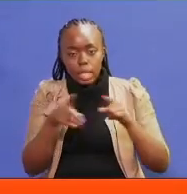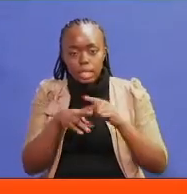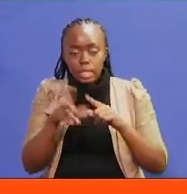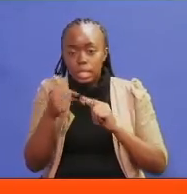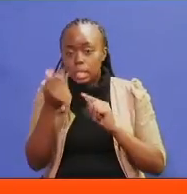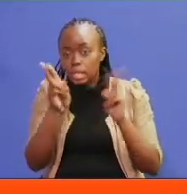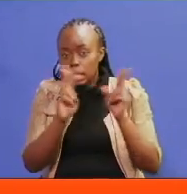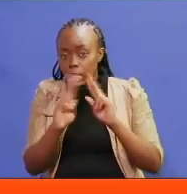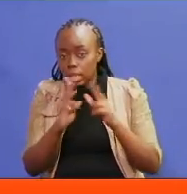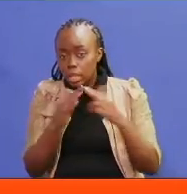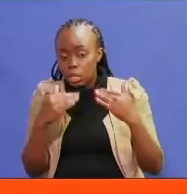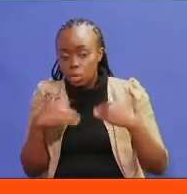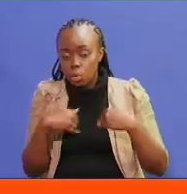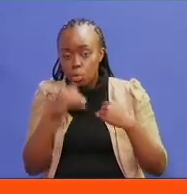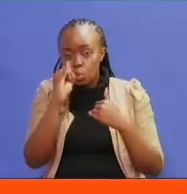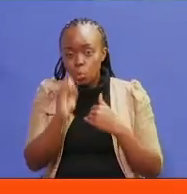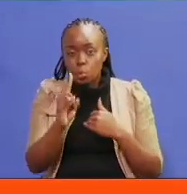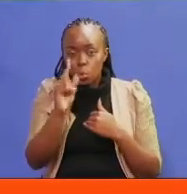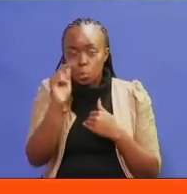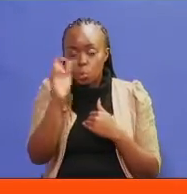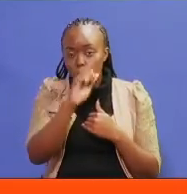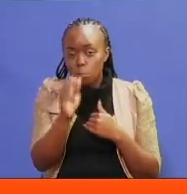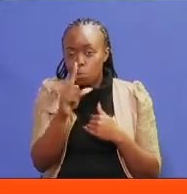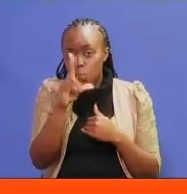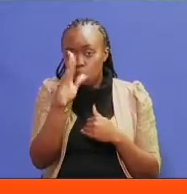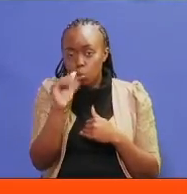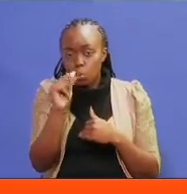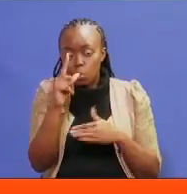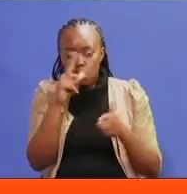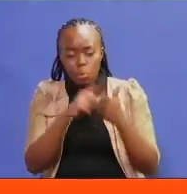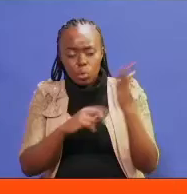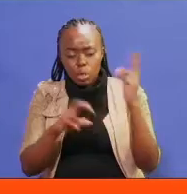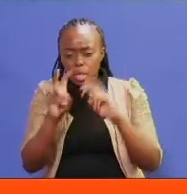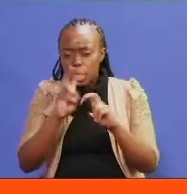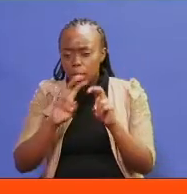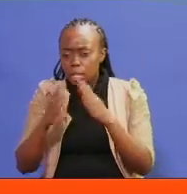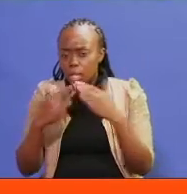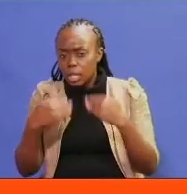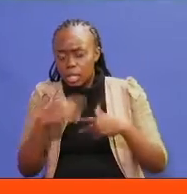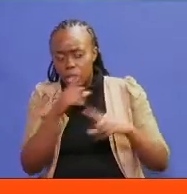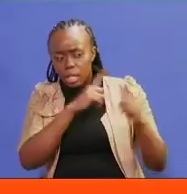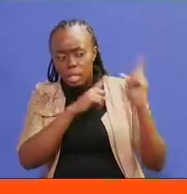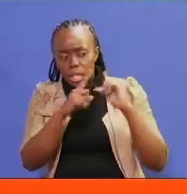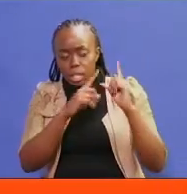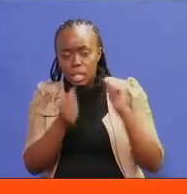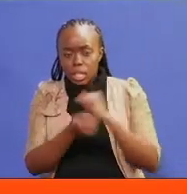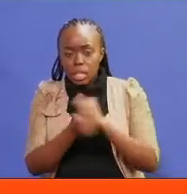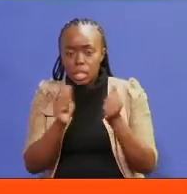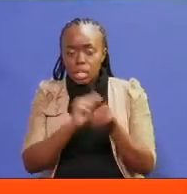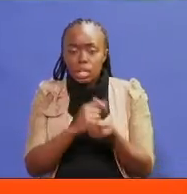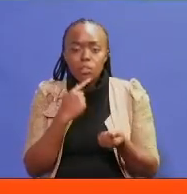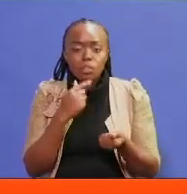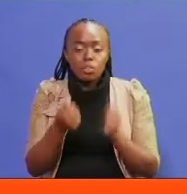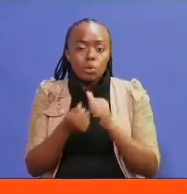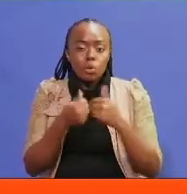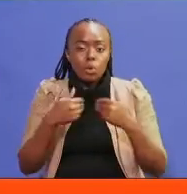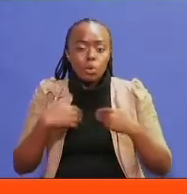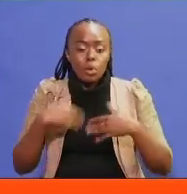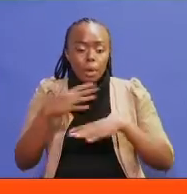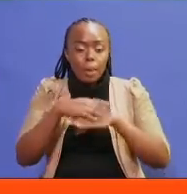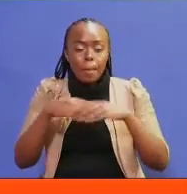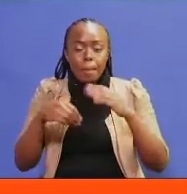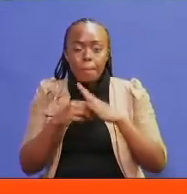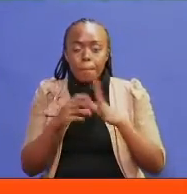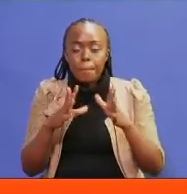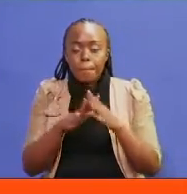to Watamu Island. However, what seemed like an epic journey turned sour when the calm ocean became